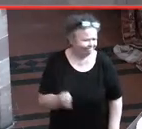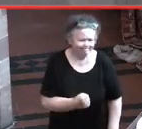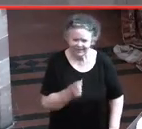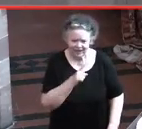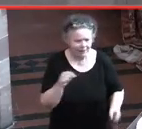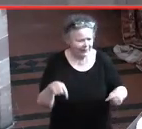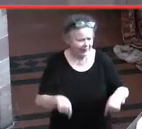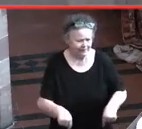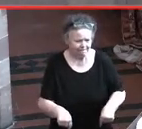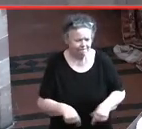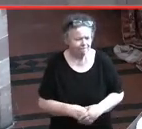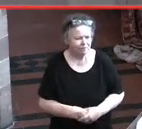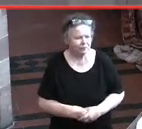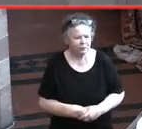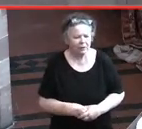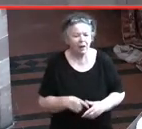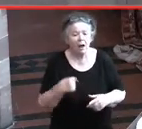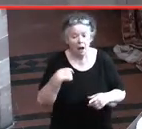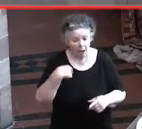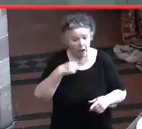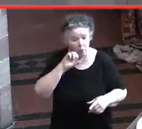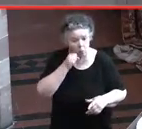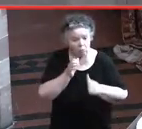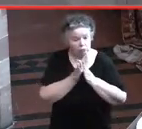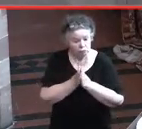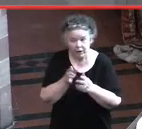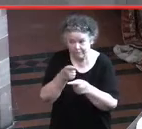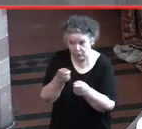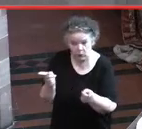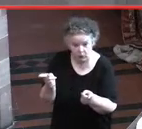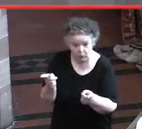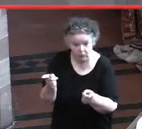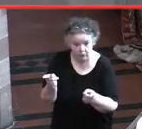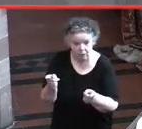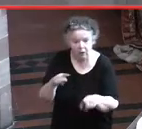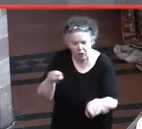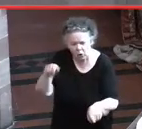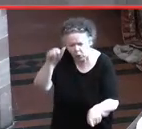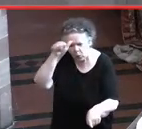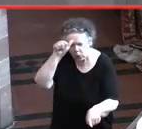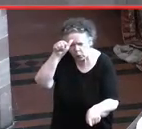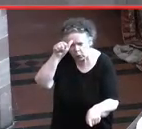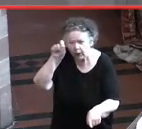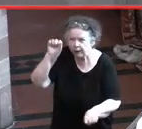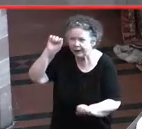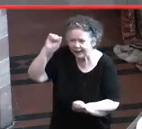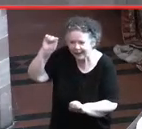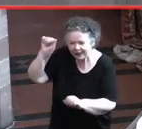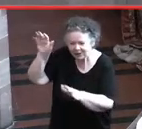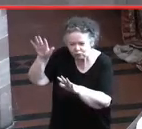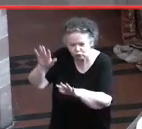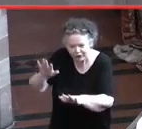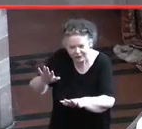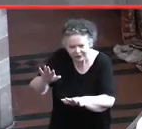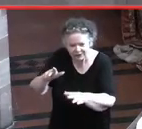all. I will be praying for you that you will know God's presence, peace, and joy as you are ordained